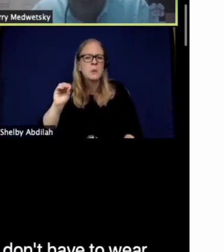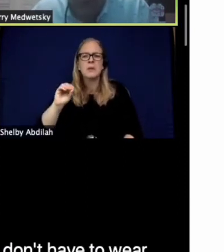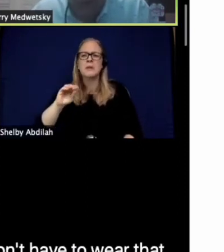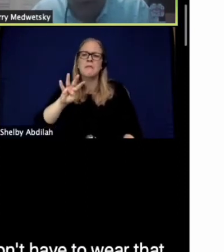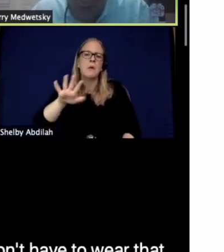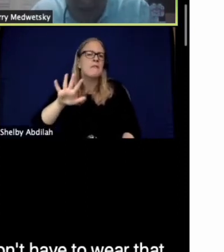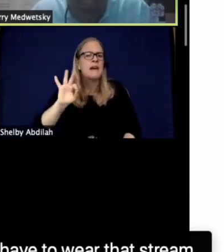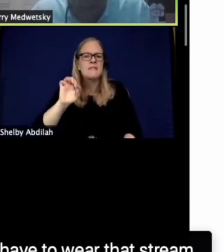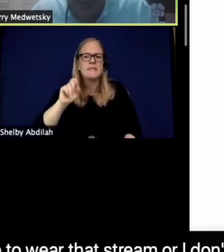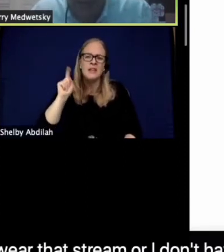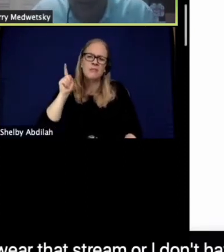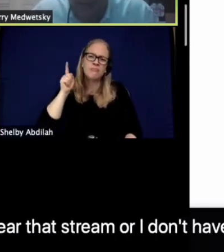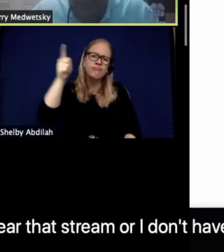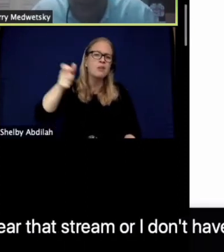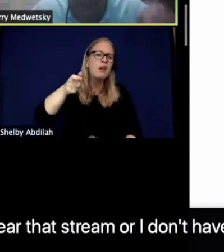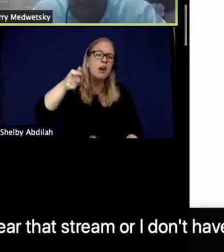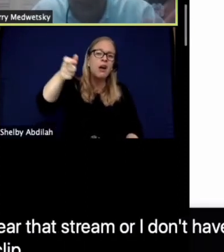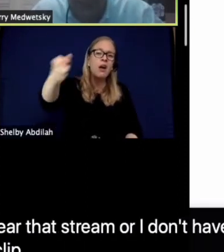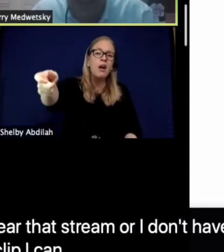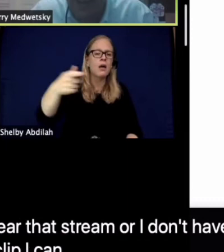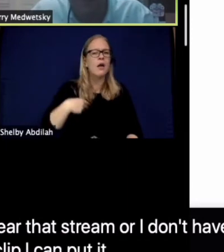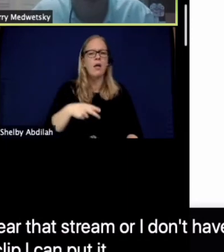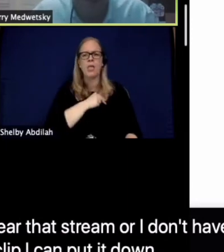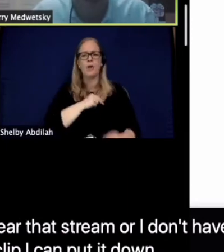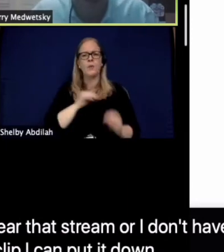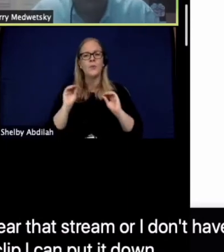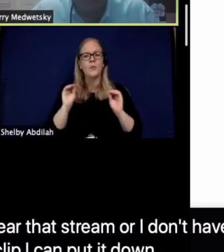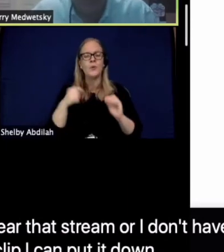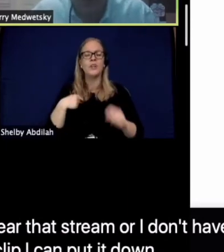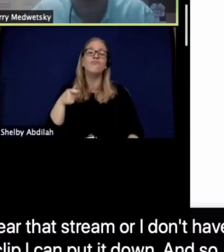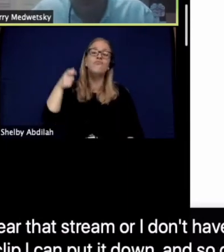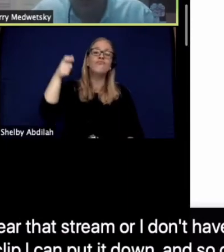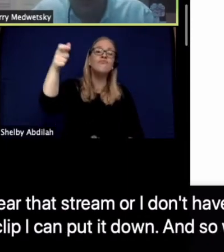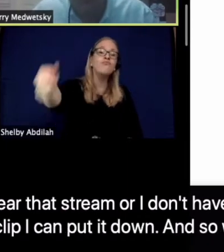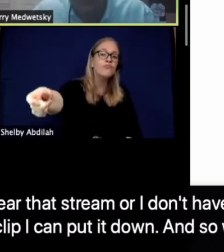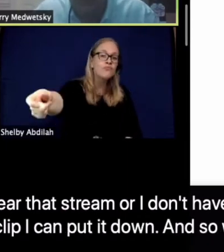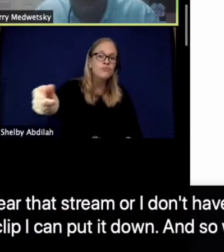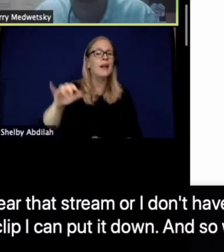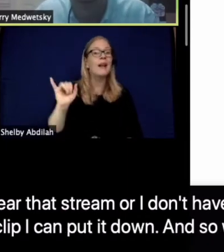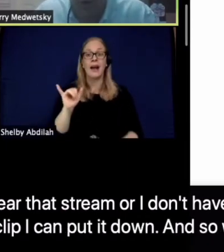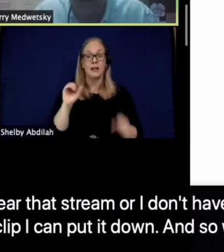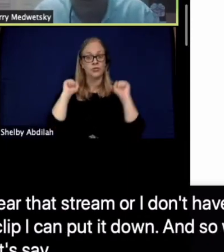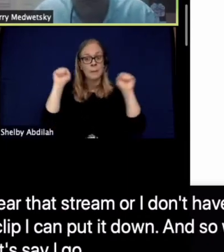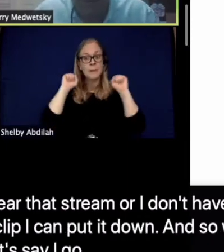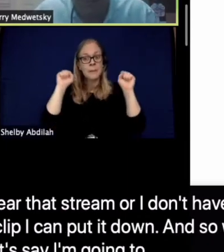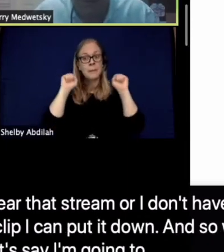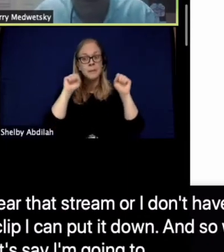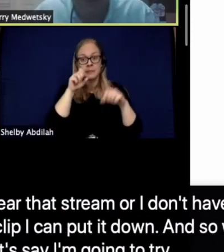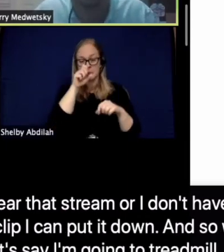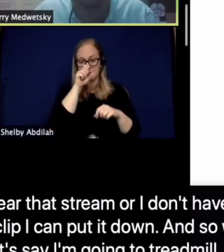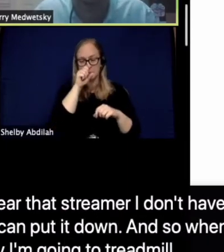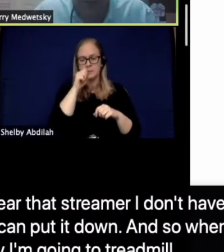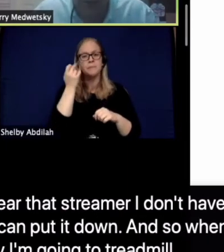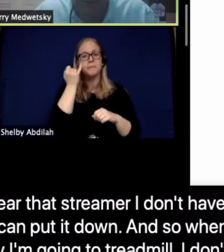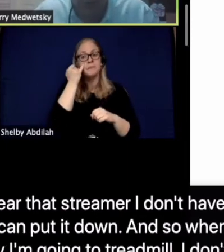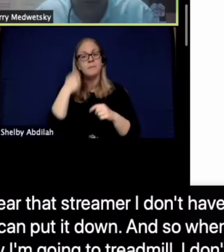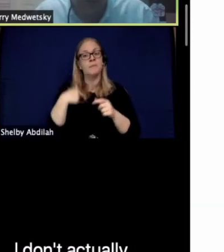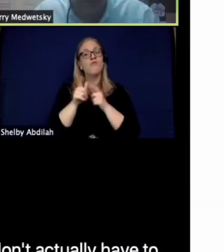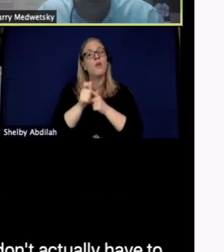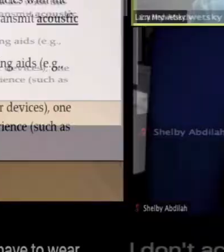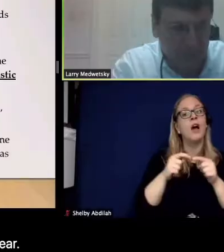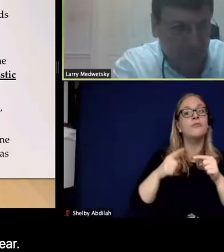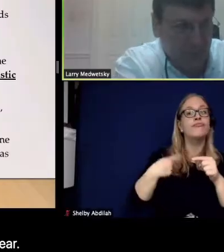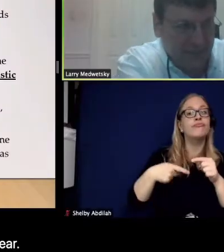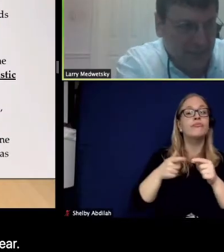that streamer. I don't have to wear the Connect clip. I can put it down. And so when I go to the gym, and let's say I'm going to treadmill, I don't actually have to wear